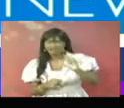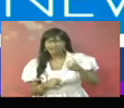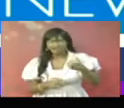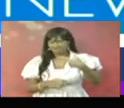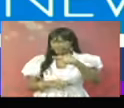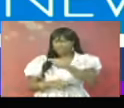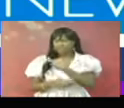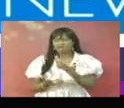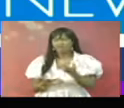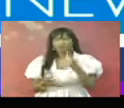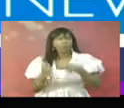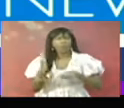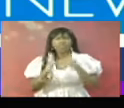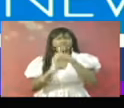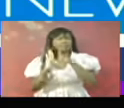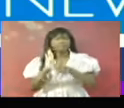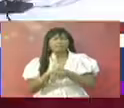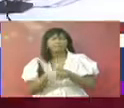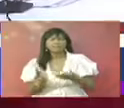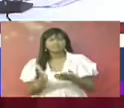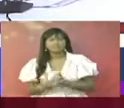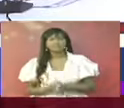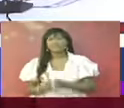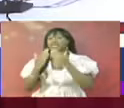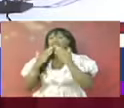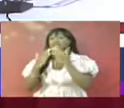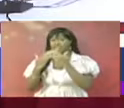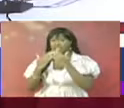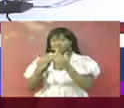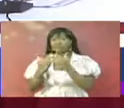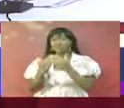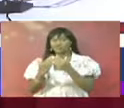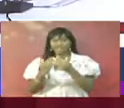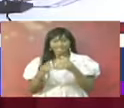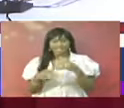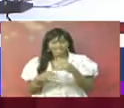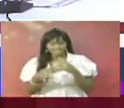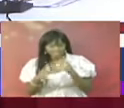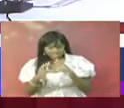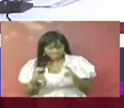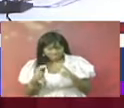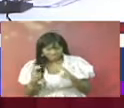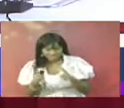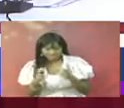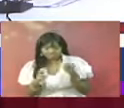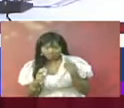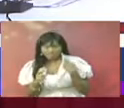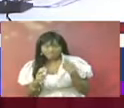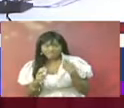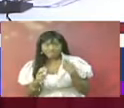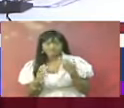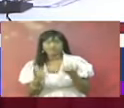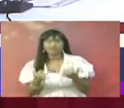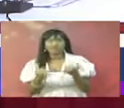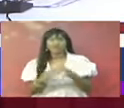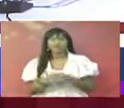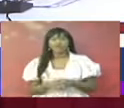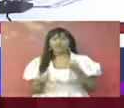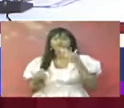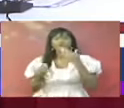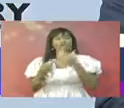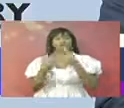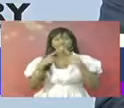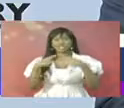whole policy with that? So yes, so thank you, Prior, for raising that. It's an interesting study that has recently come to light. And it's very good news for